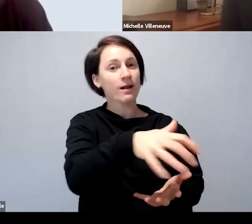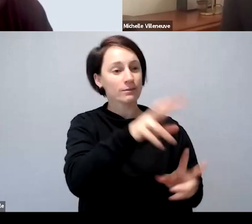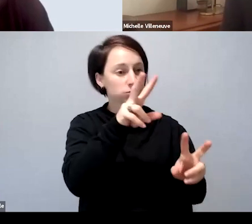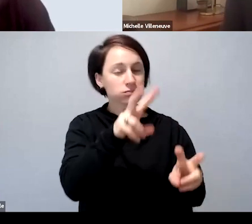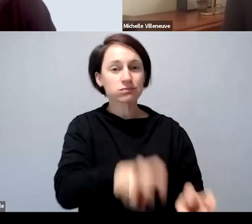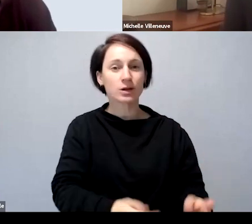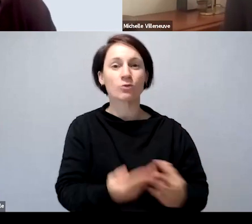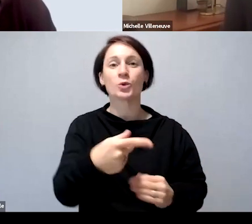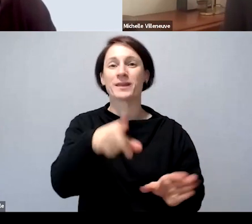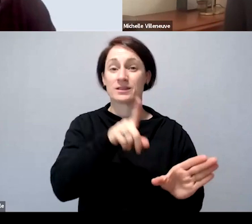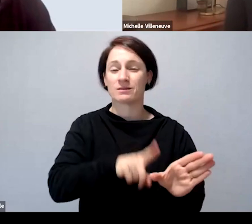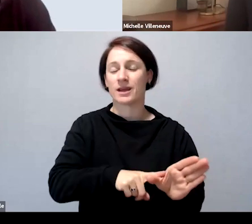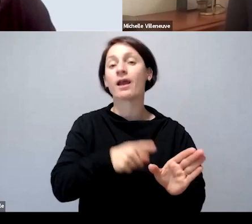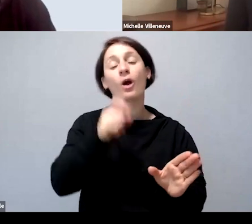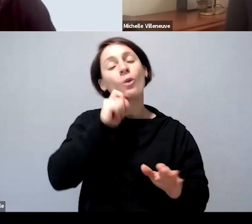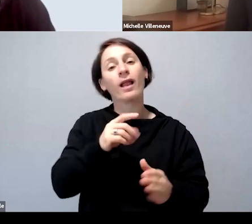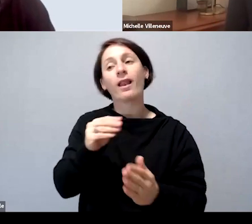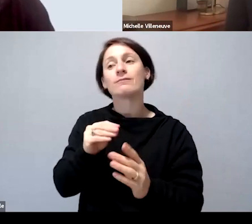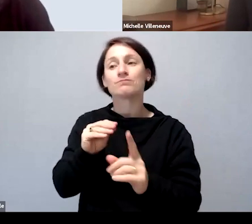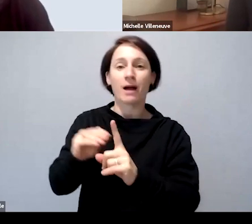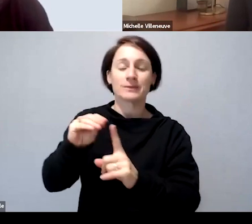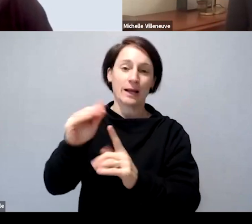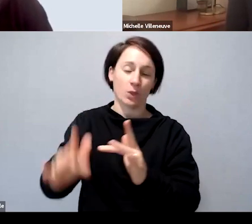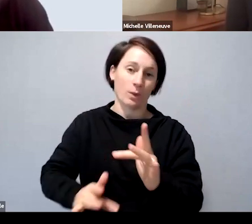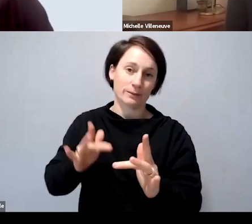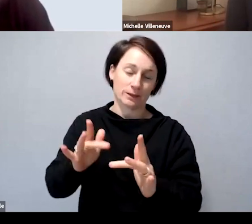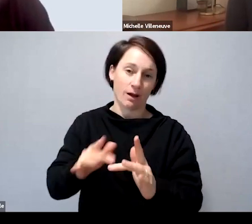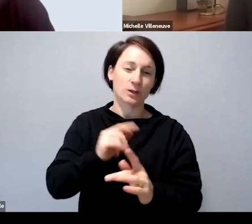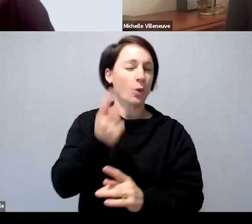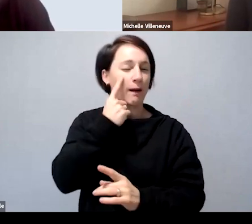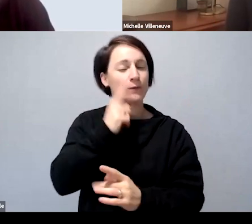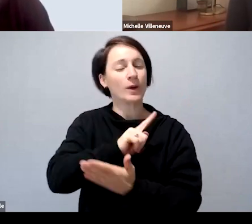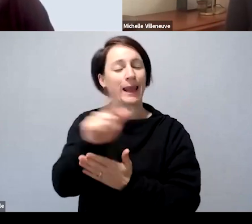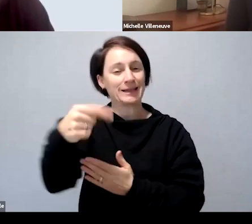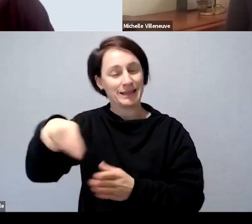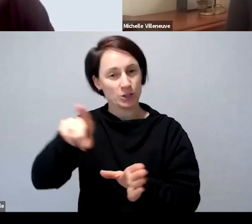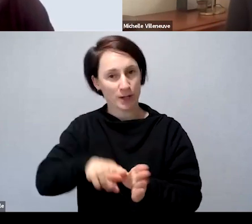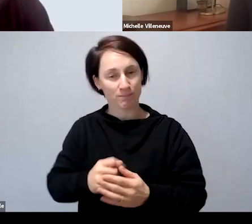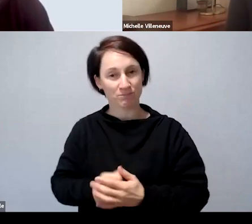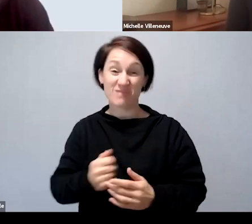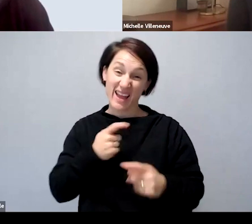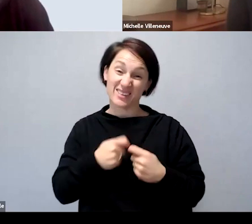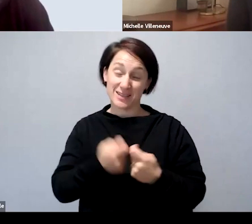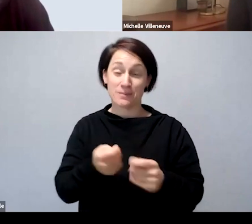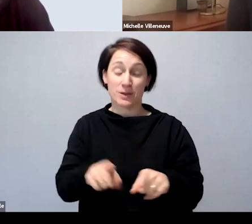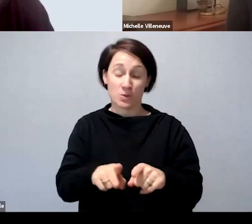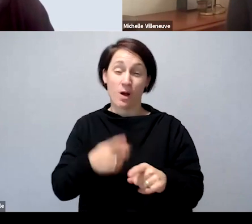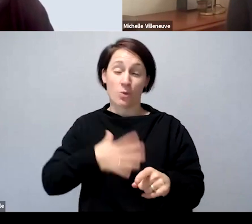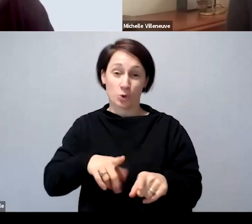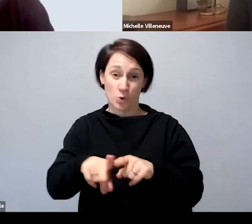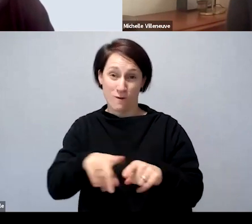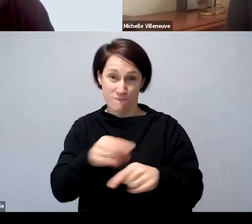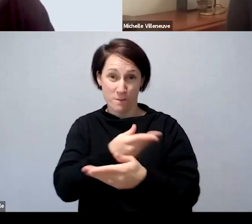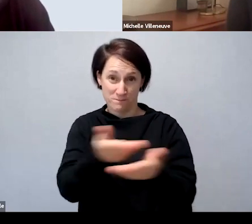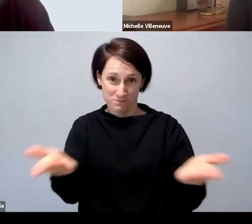year. So please visit back to the website for more information on that count. But also, I think our team would really love to learn from you. A key question we ask at the